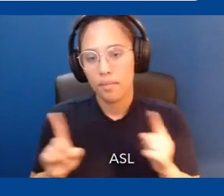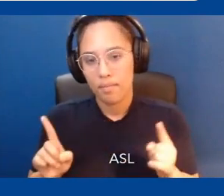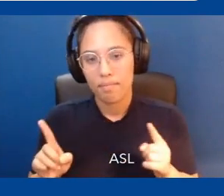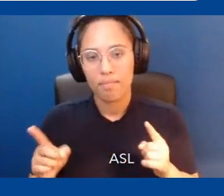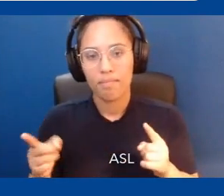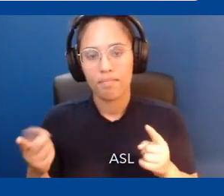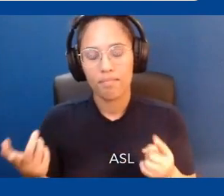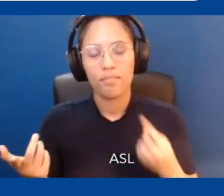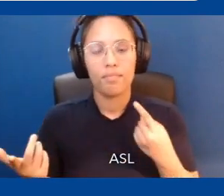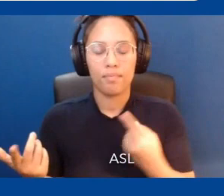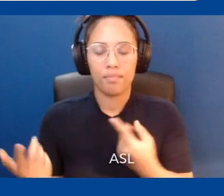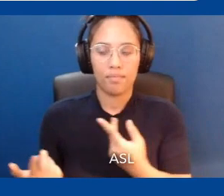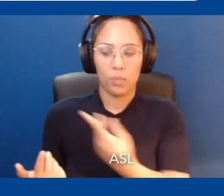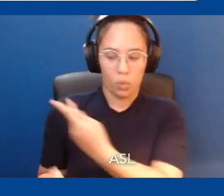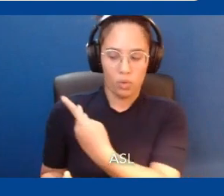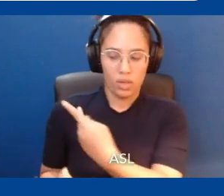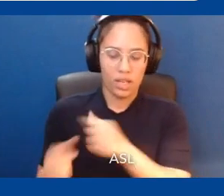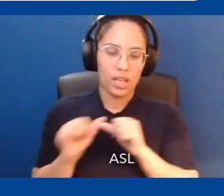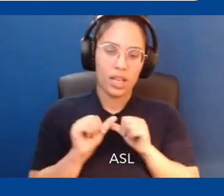we continue